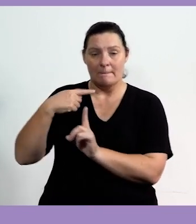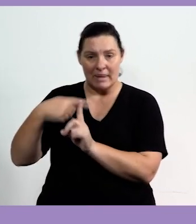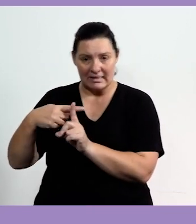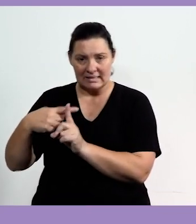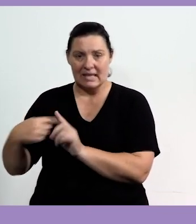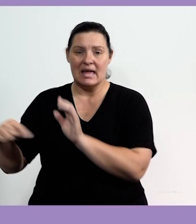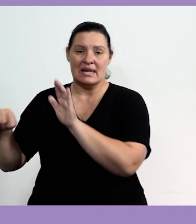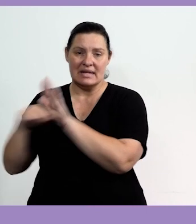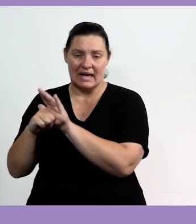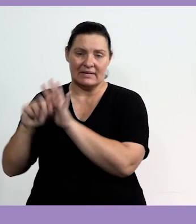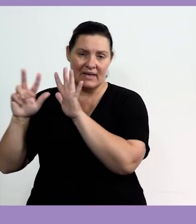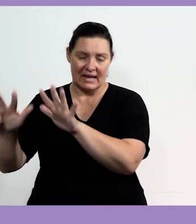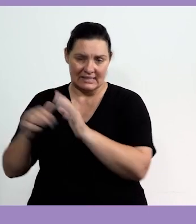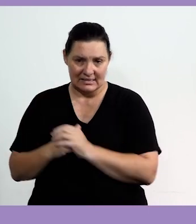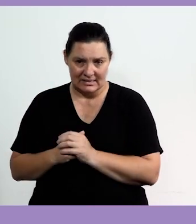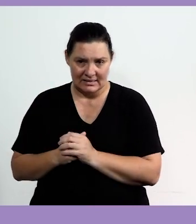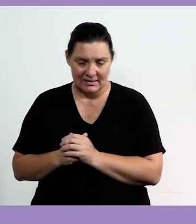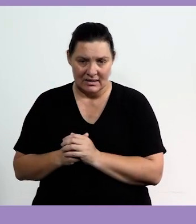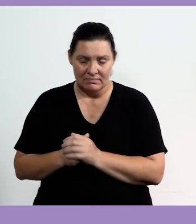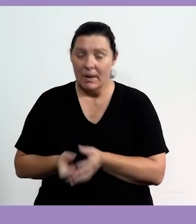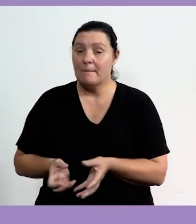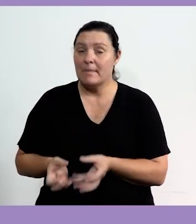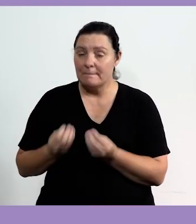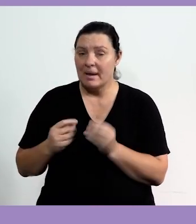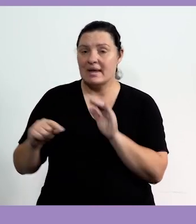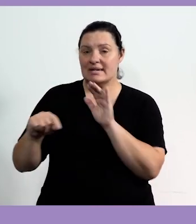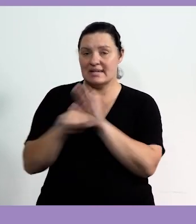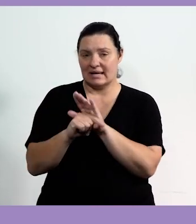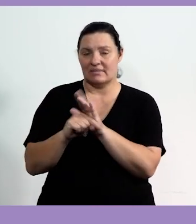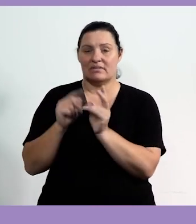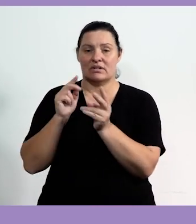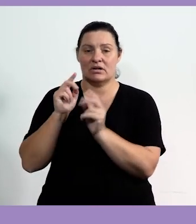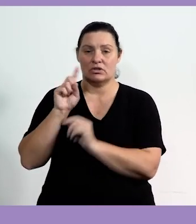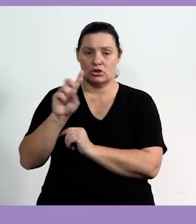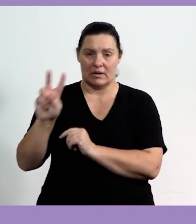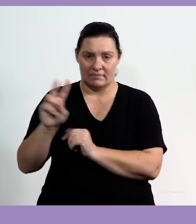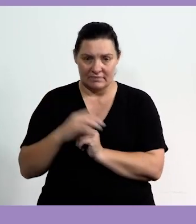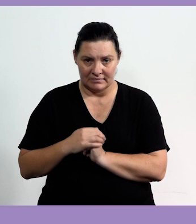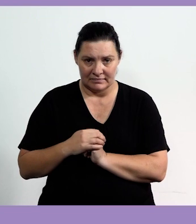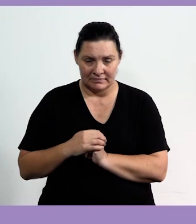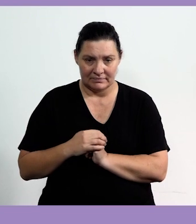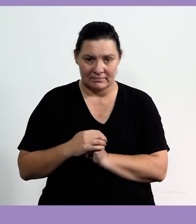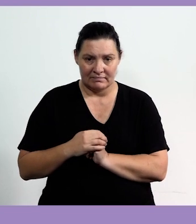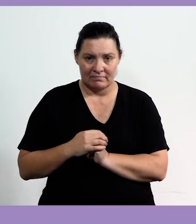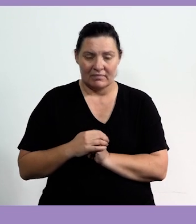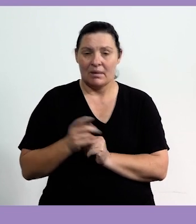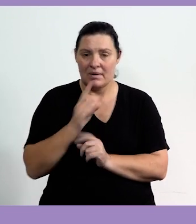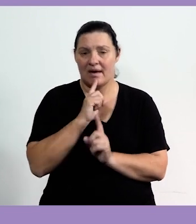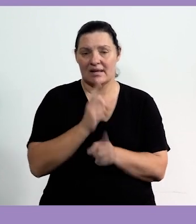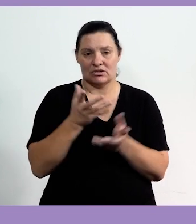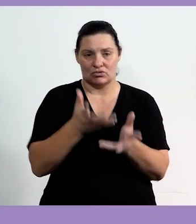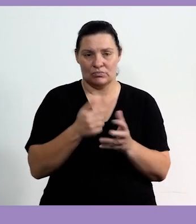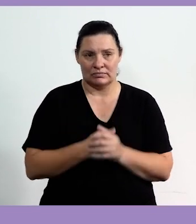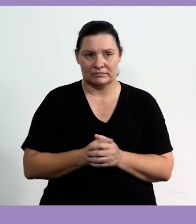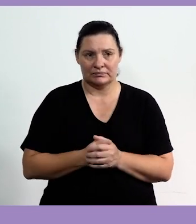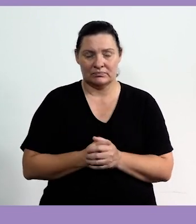negative 4 plus a negative 8, and that will give us a negative 12, and